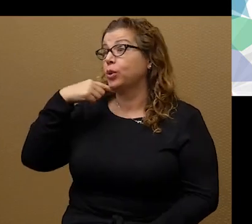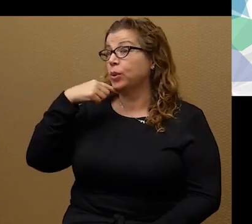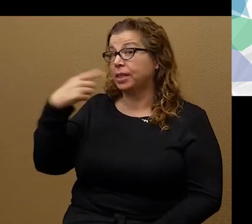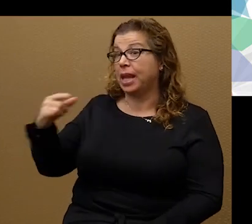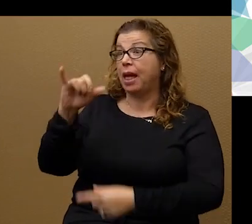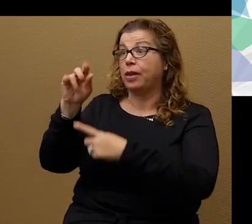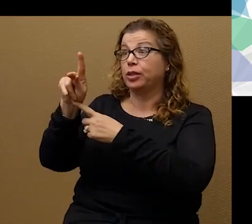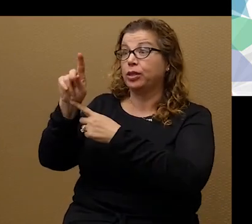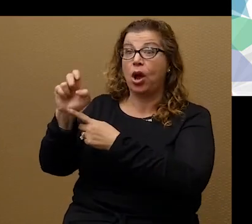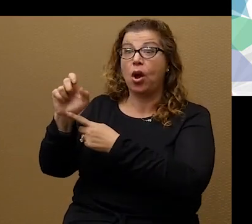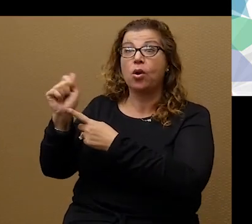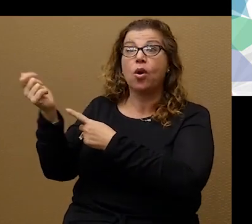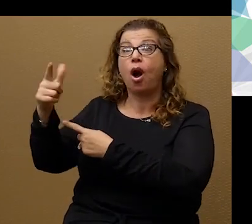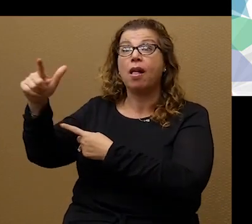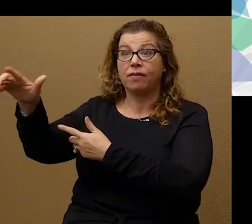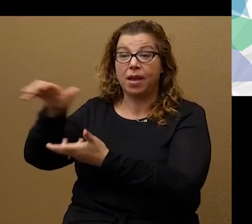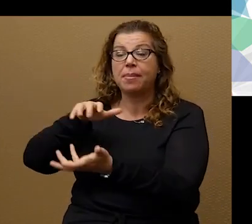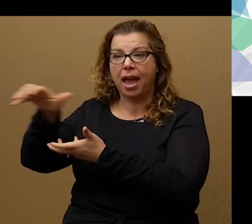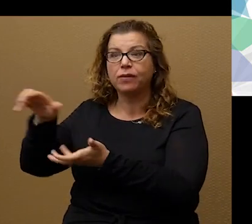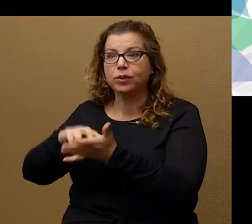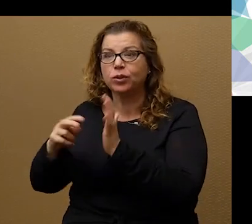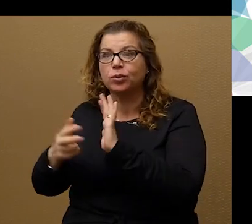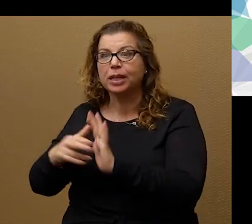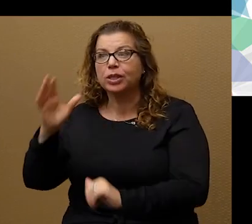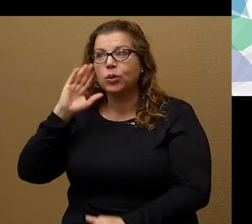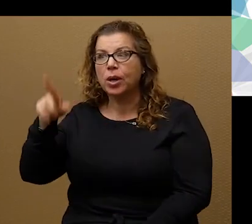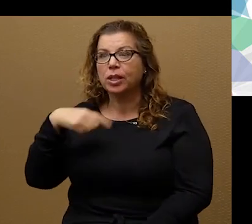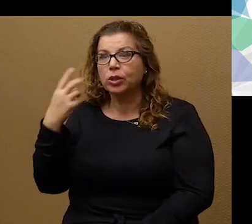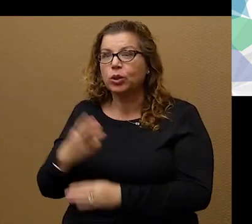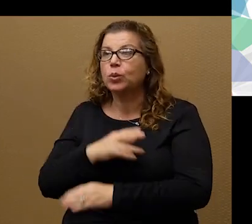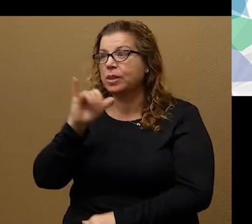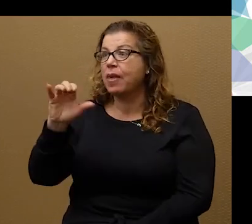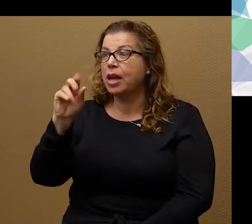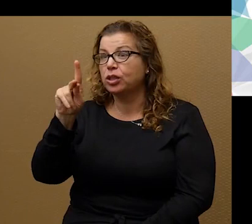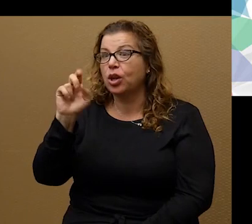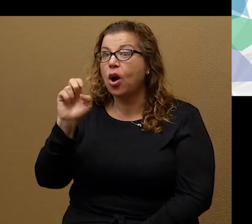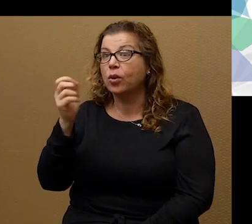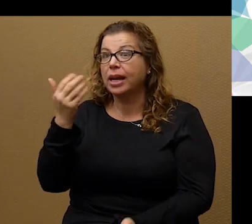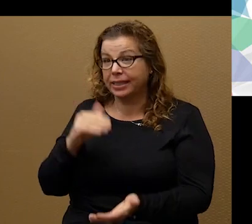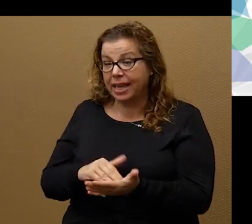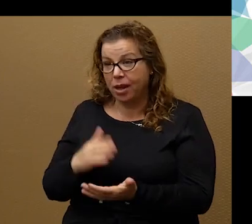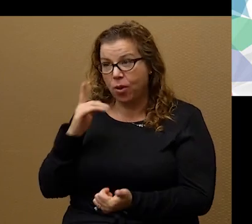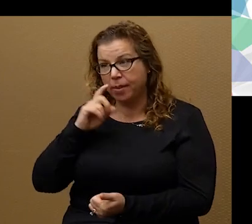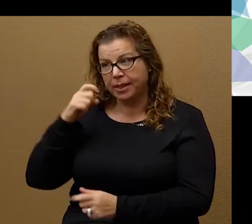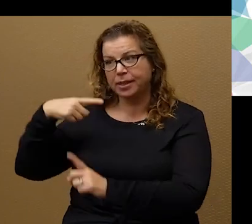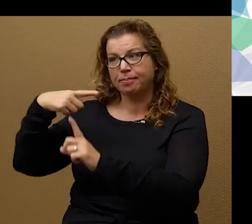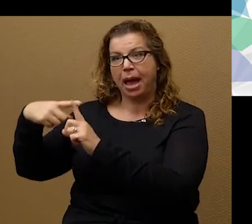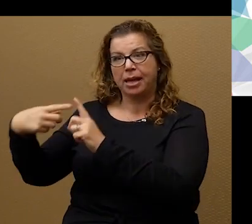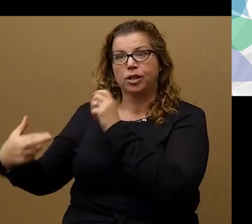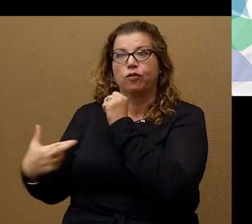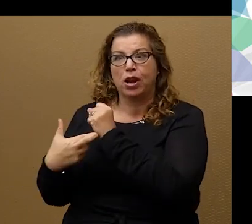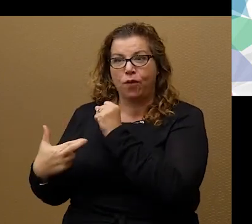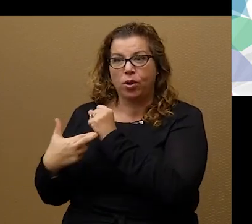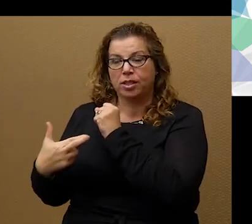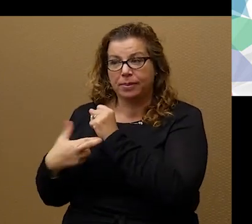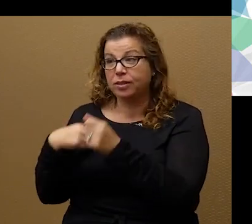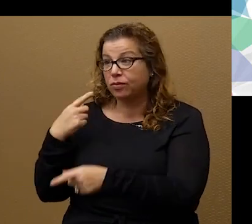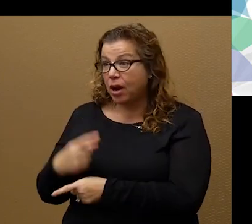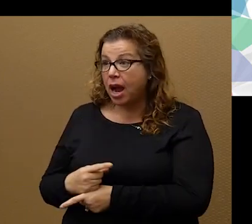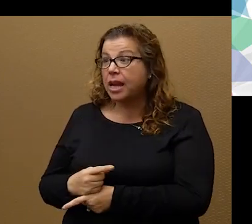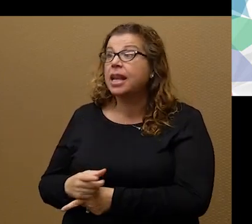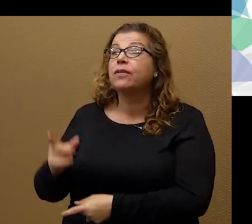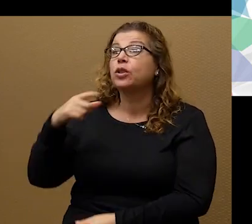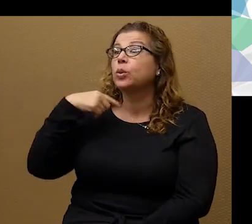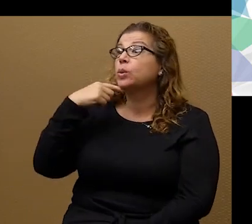laughs. Chances are you're going to say that joke again, right? You've been positively reinforced. You tell that joke